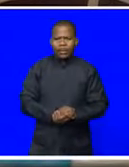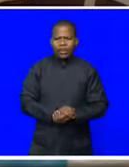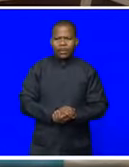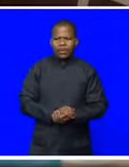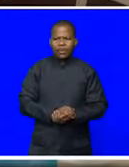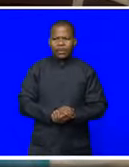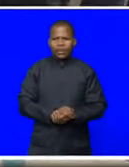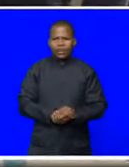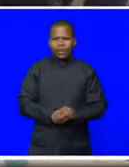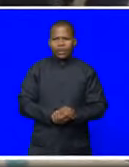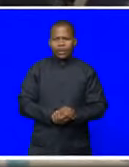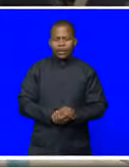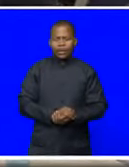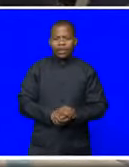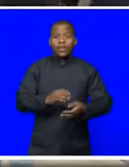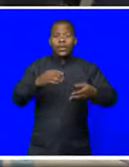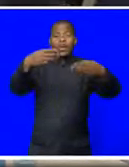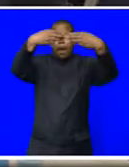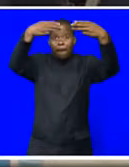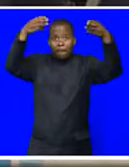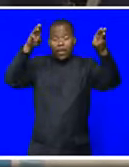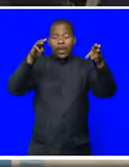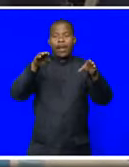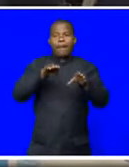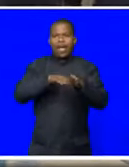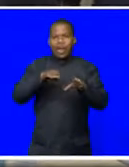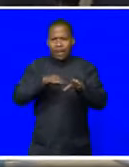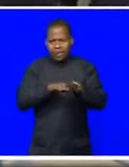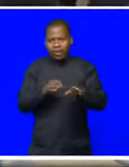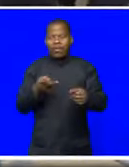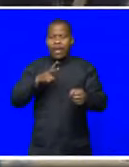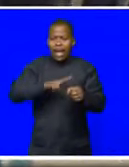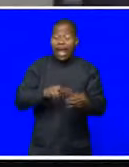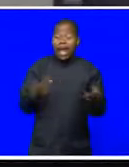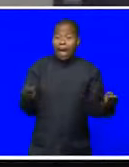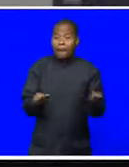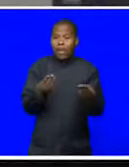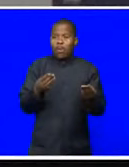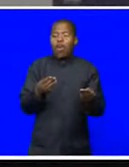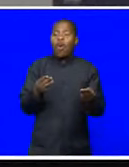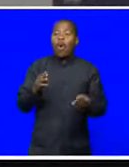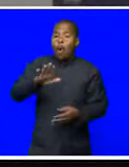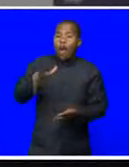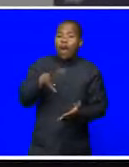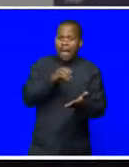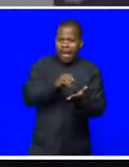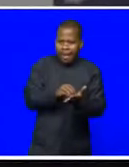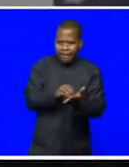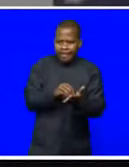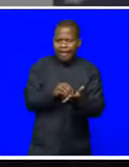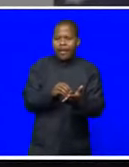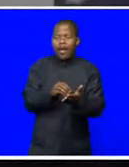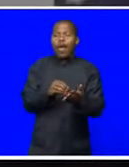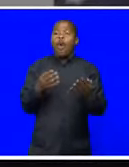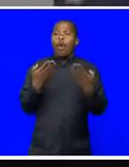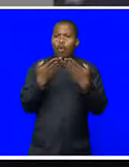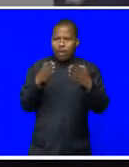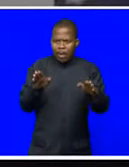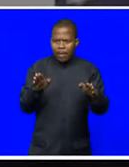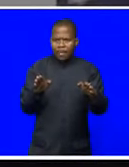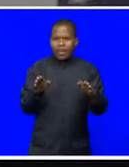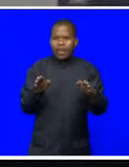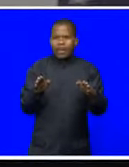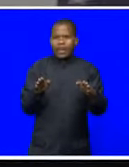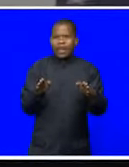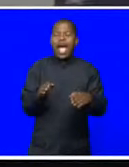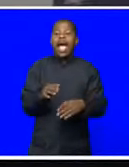Honorable parliamentarians, ladies and gentlemen, as we embark on the journey of digitizing the